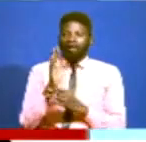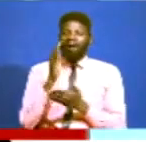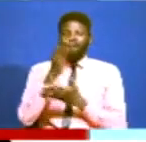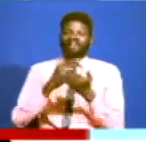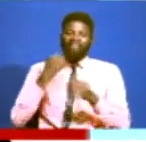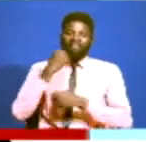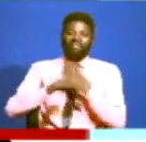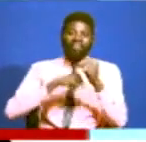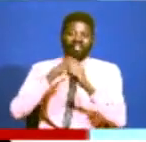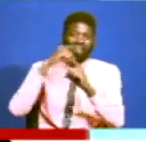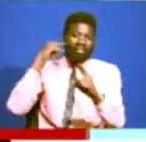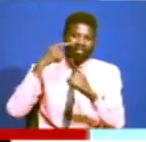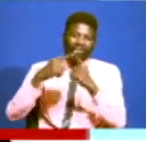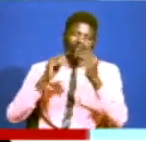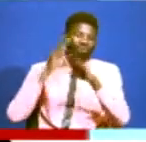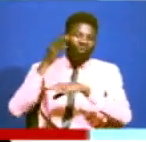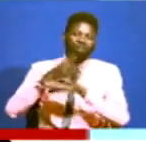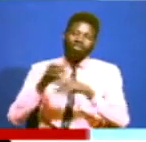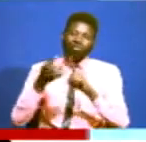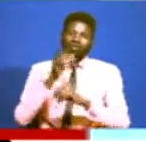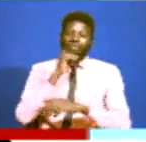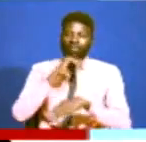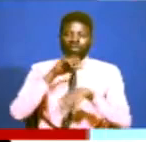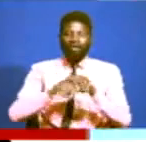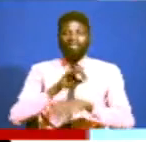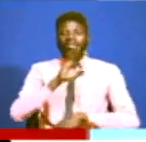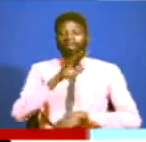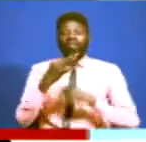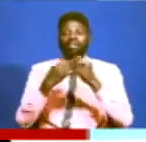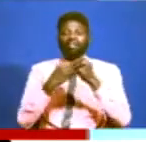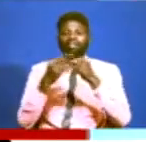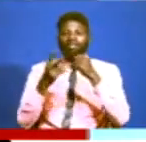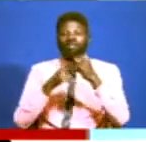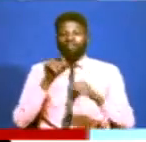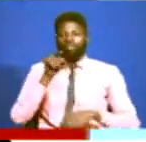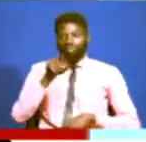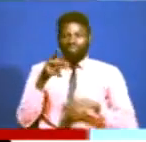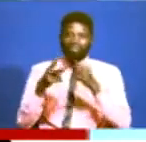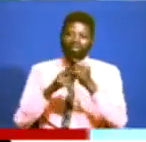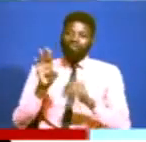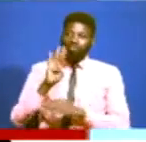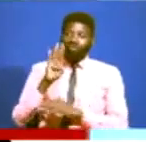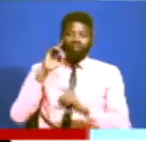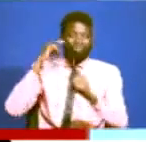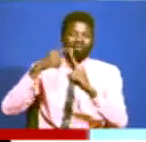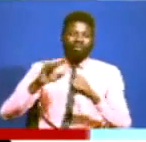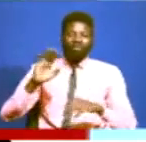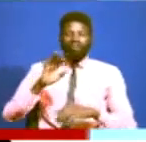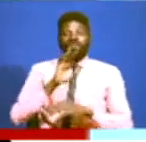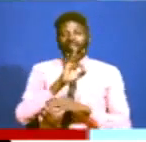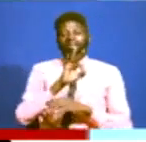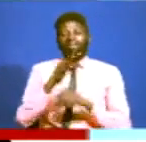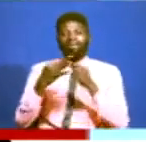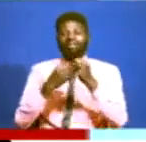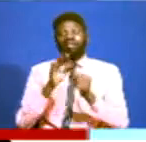and collected Kenya shillings 387.7 billion against a target of